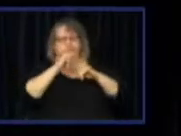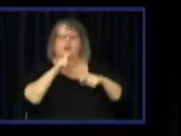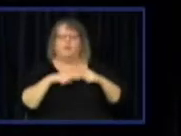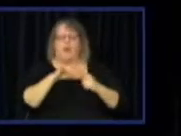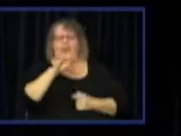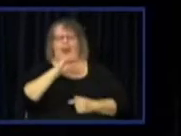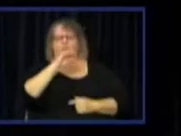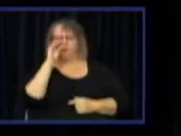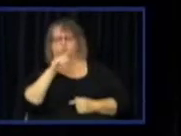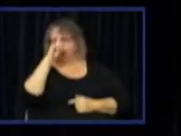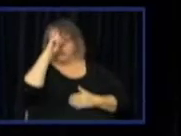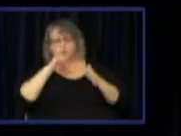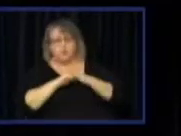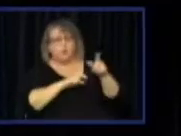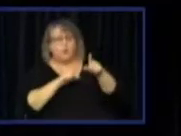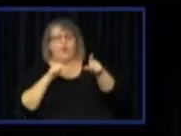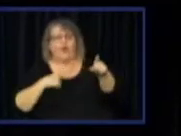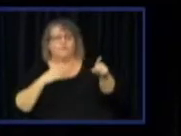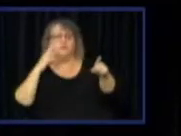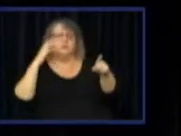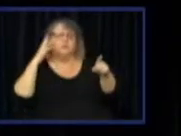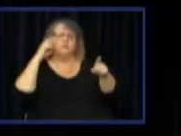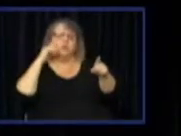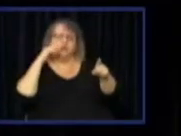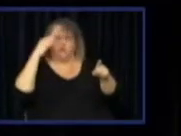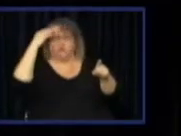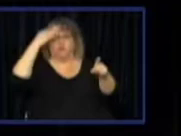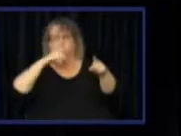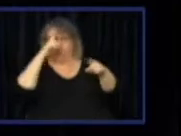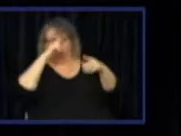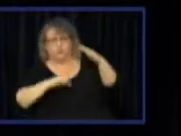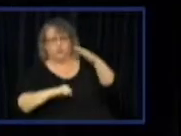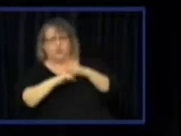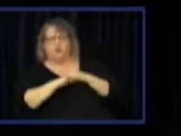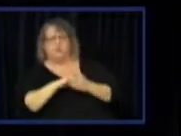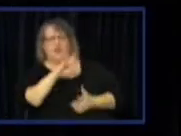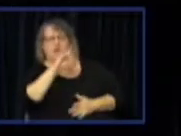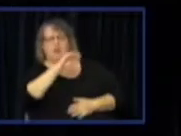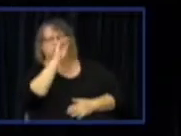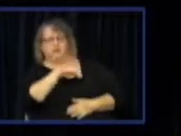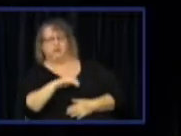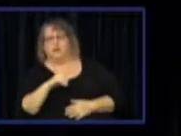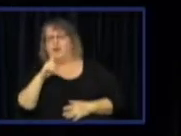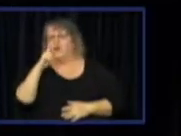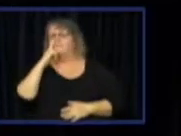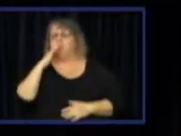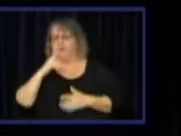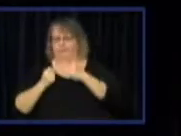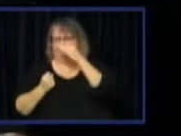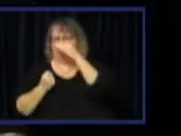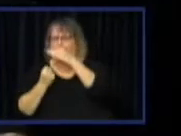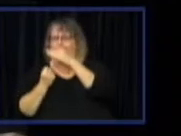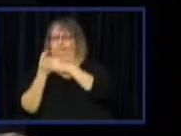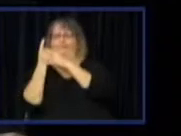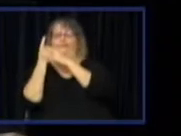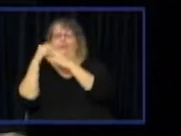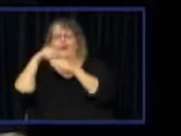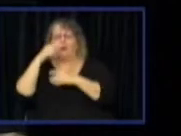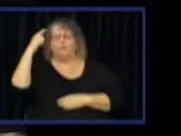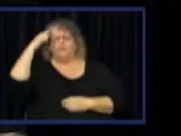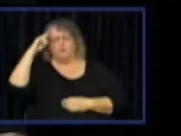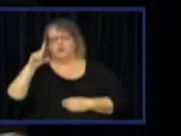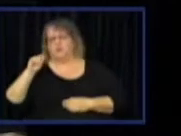about 80% of strokes, whereas the hemorrhagic or bleeding strokes are about 20% of strokes. And then what's